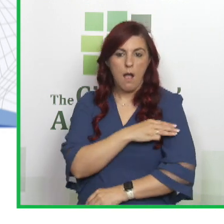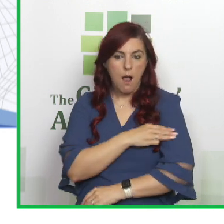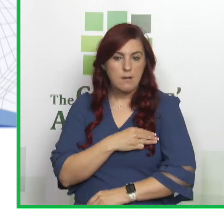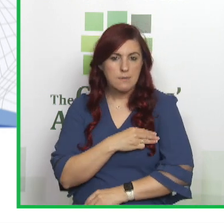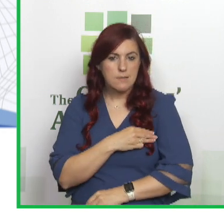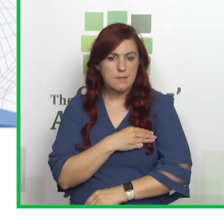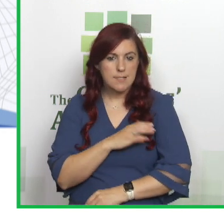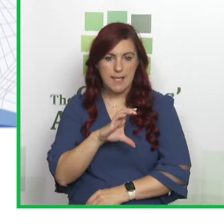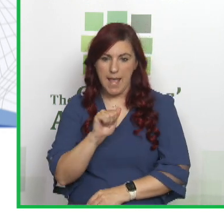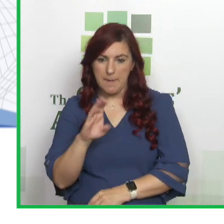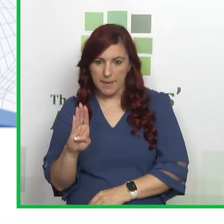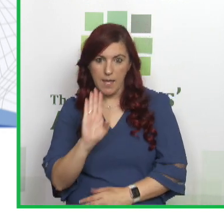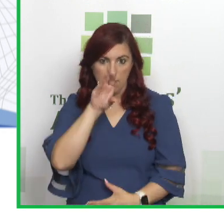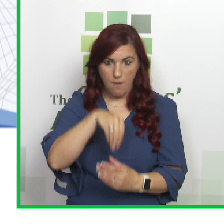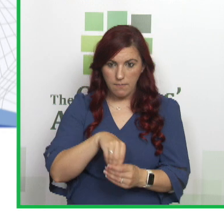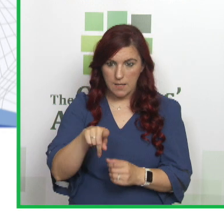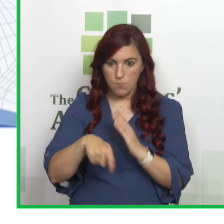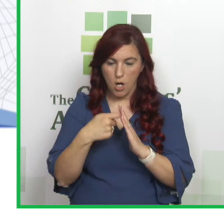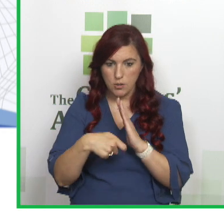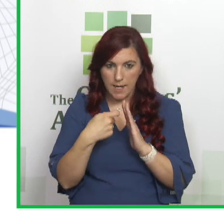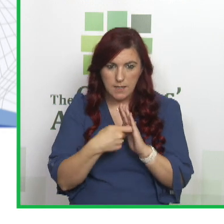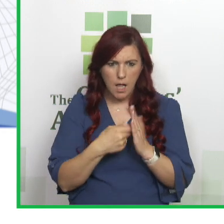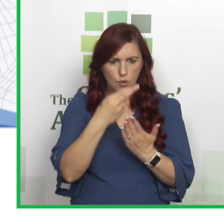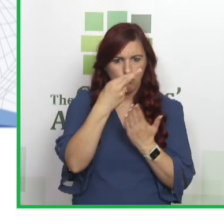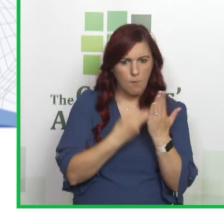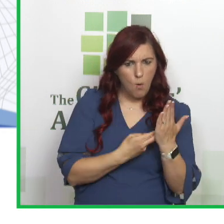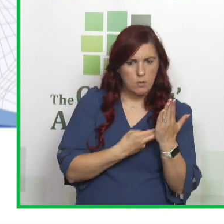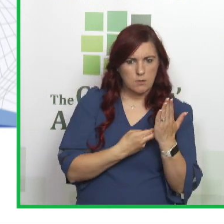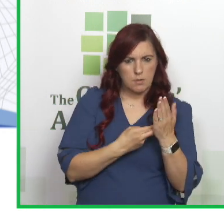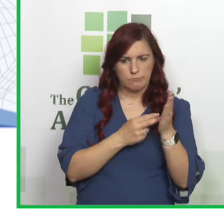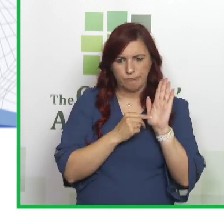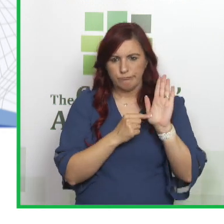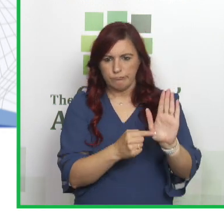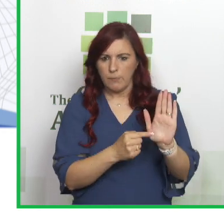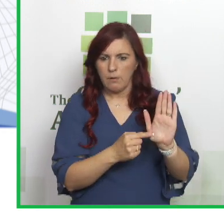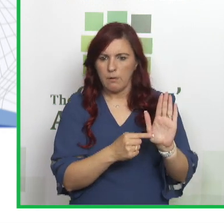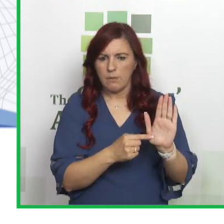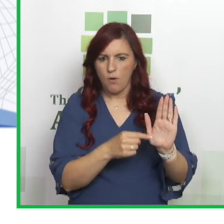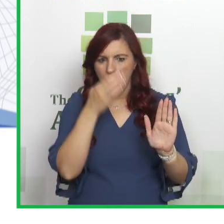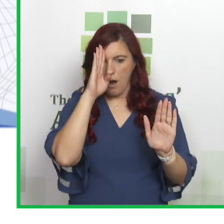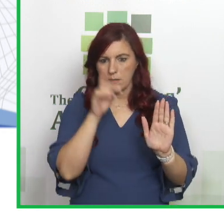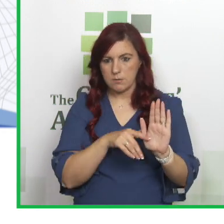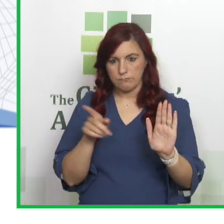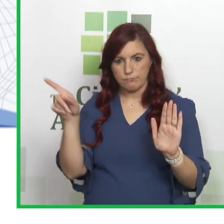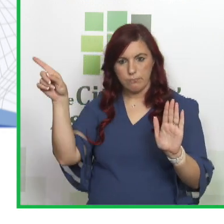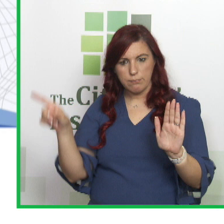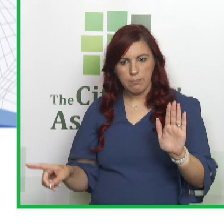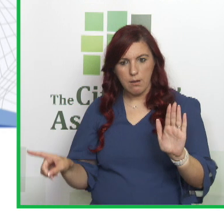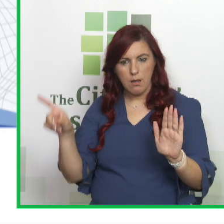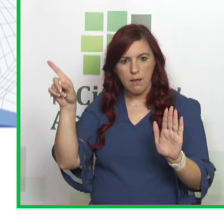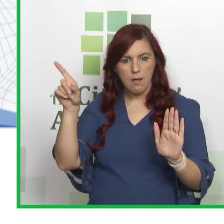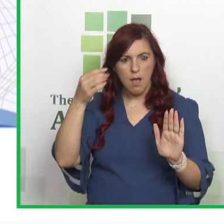Bureau assisted in this project, and the report made a number of findings relative to Ireland. Ireland was recognised at the time as not